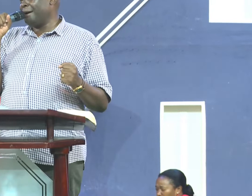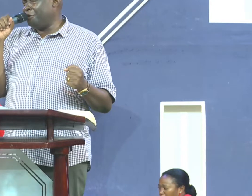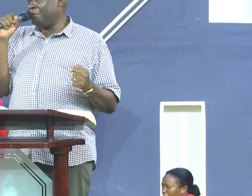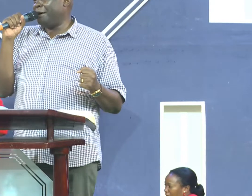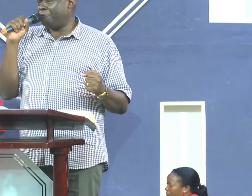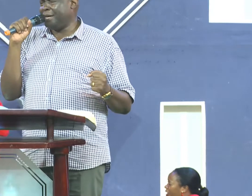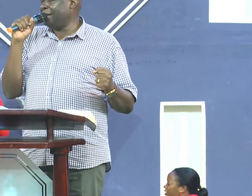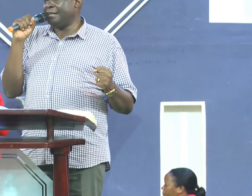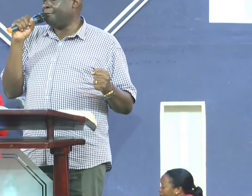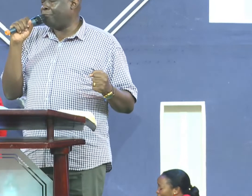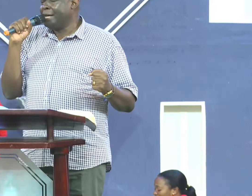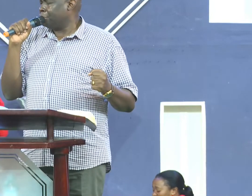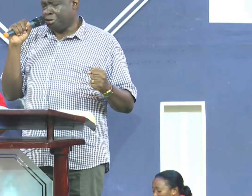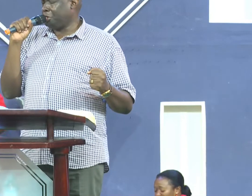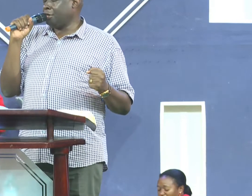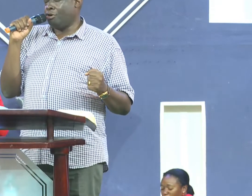mu bulamu bwaffe